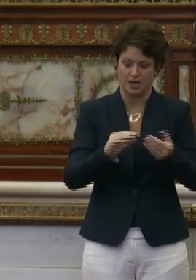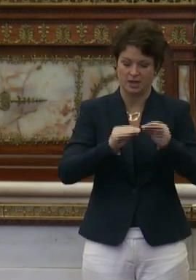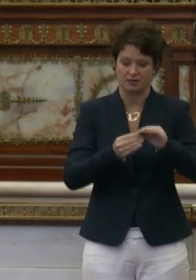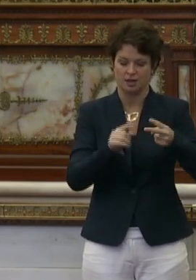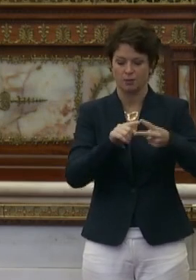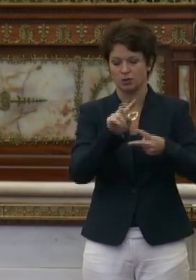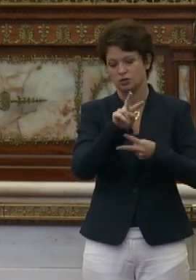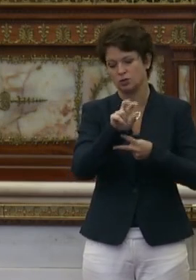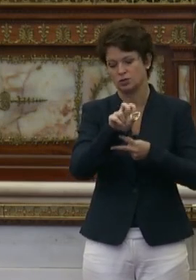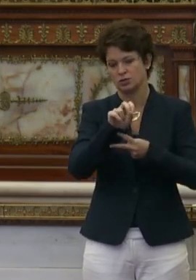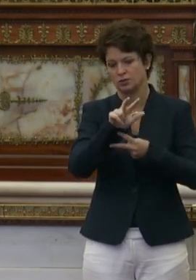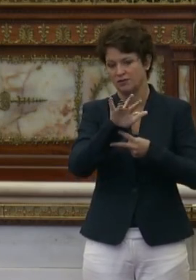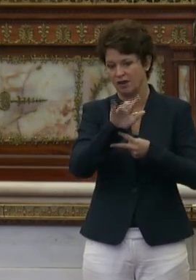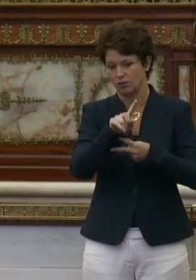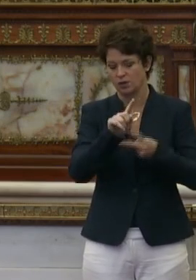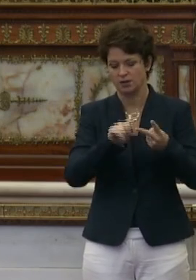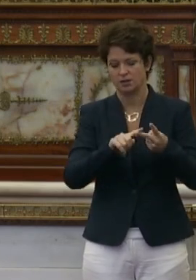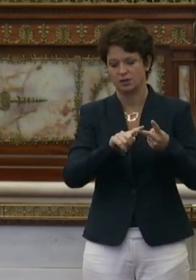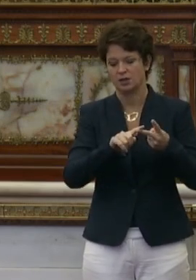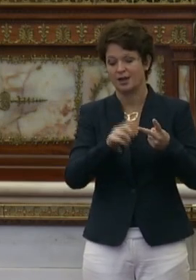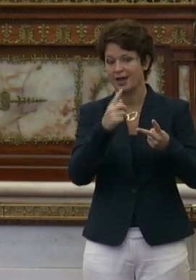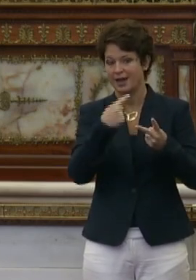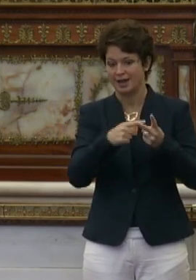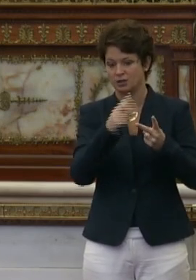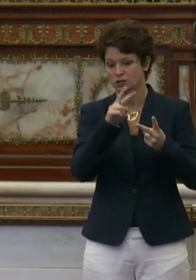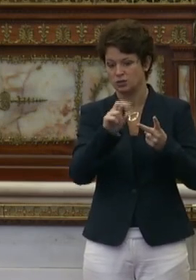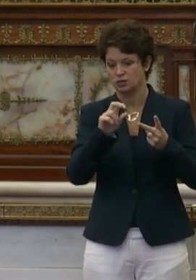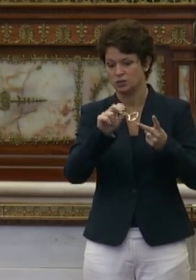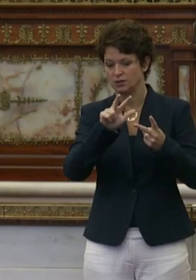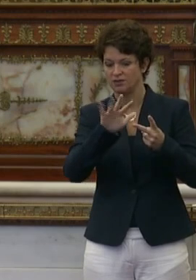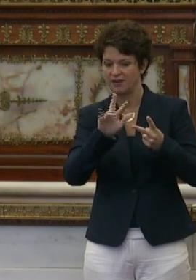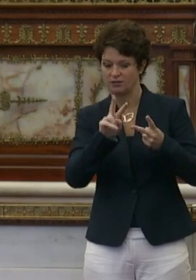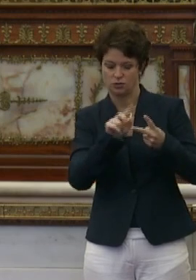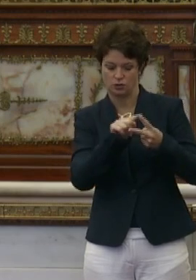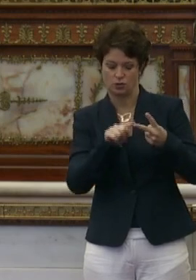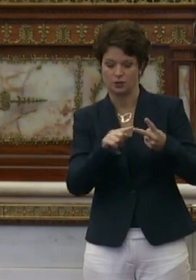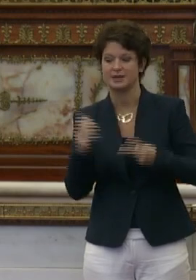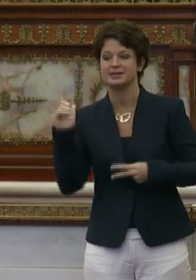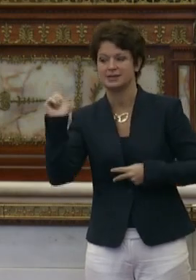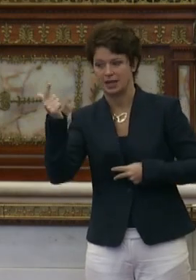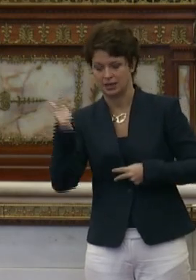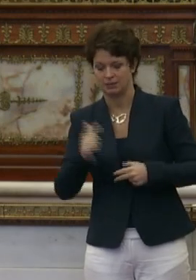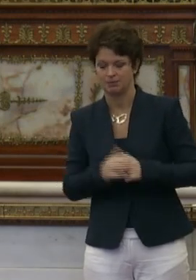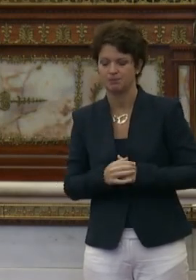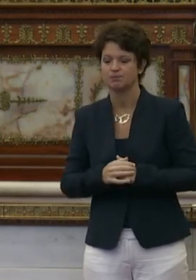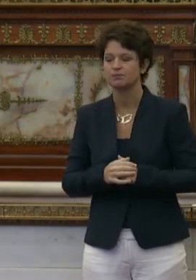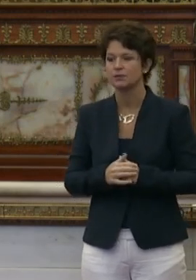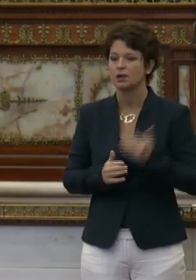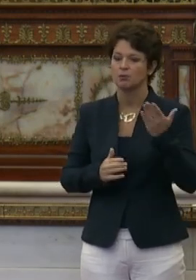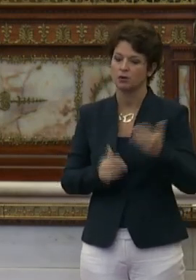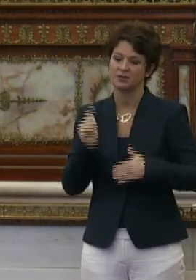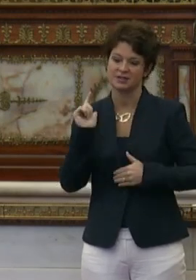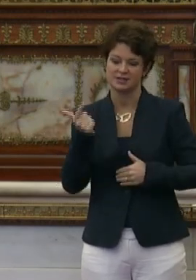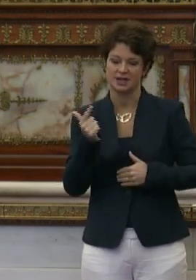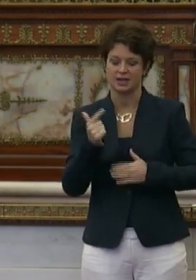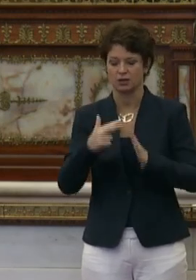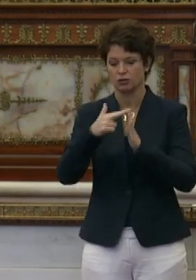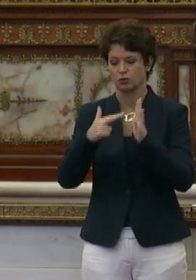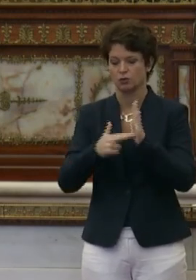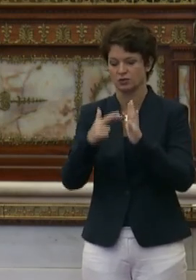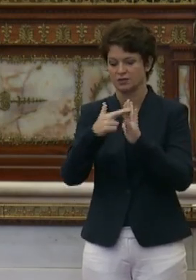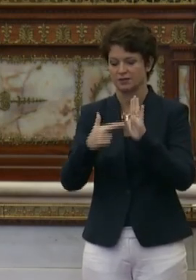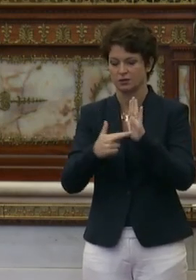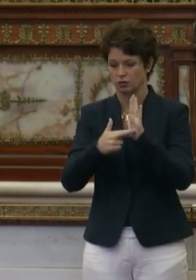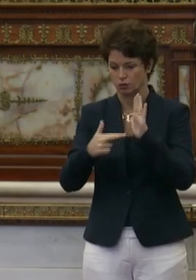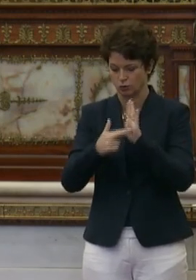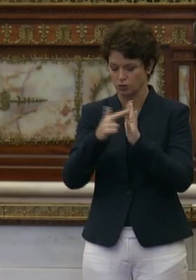number 200351 and 200352. Second. Thank you. It has been moved and properly seconded that the rules of council